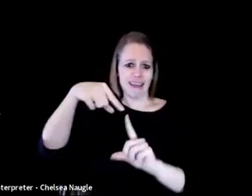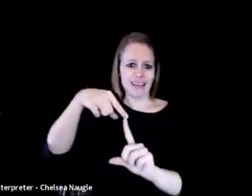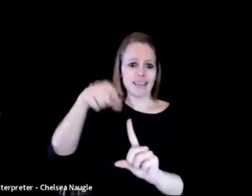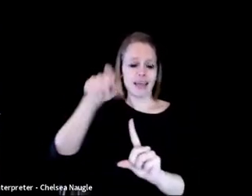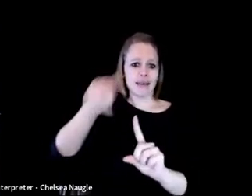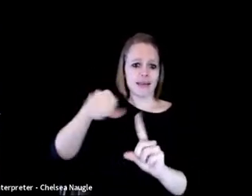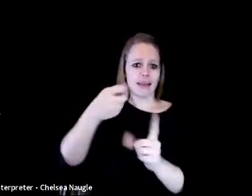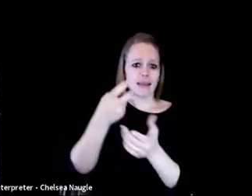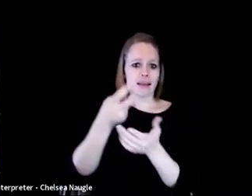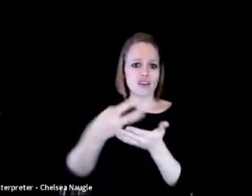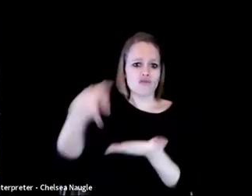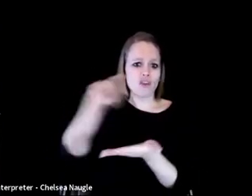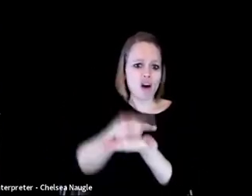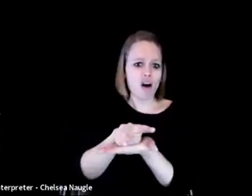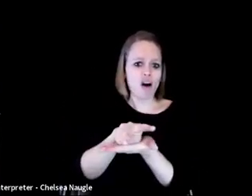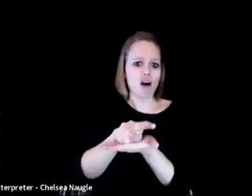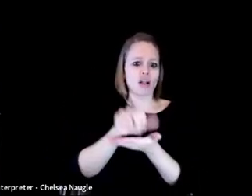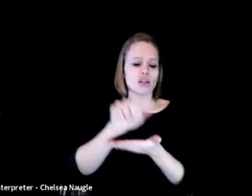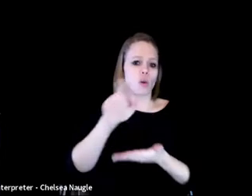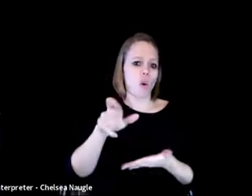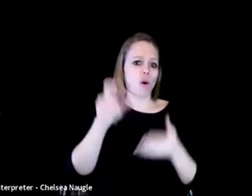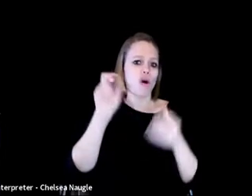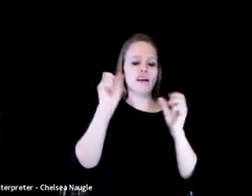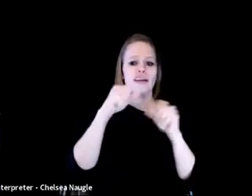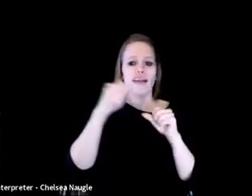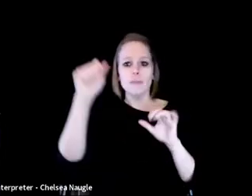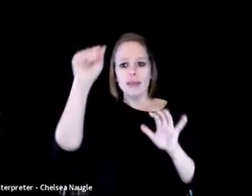If somebody falls or they get a big hit on the head,